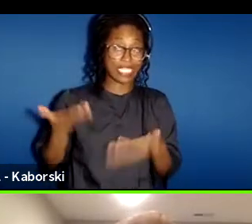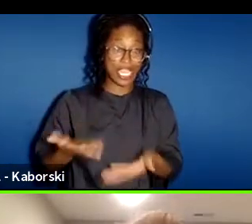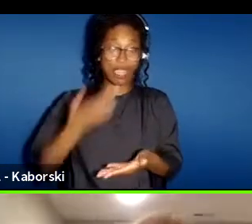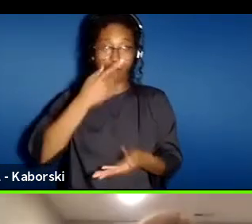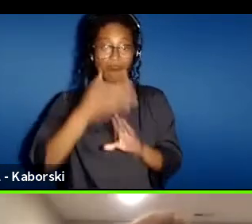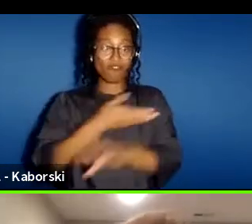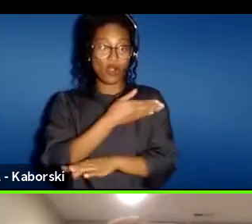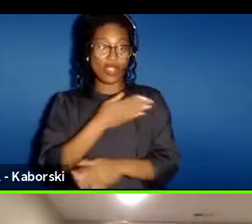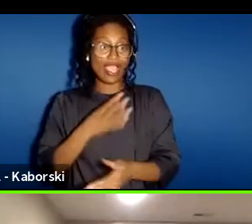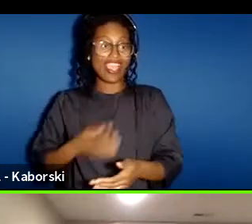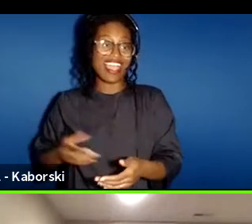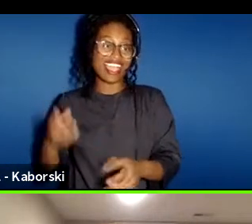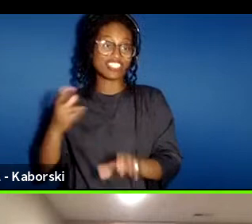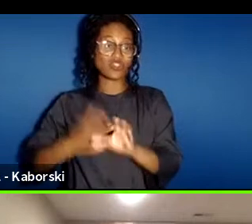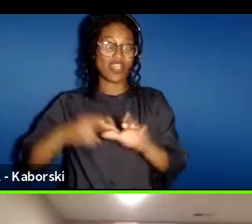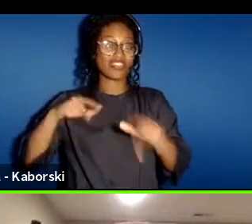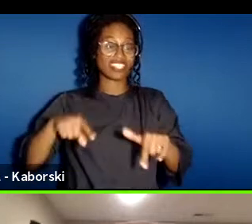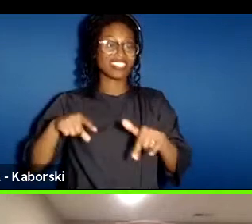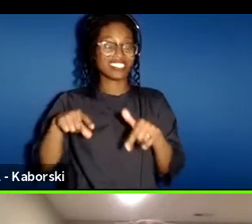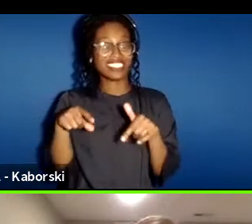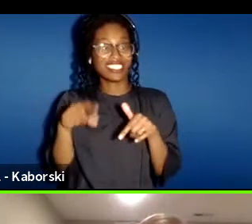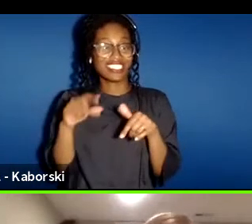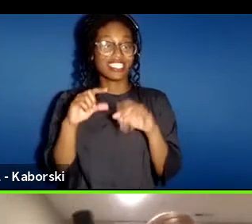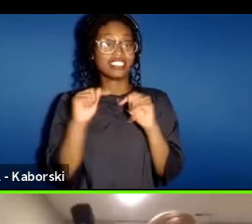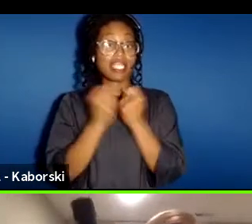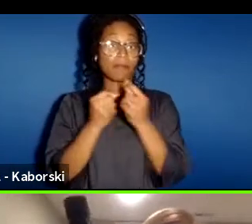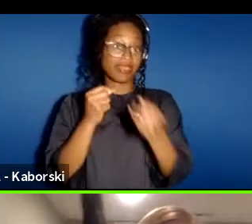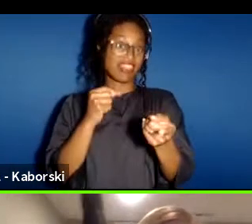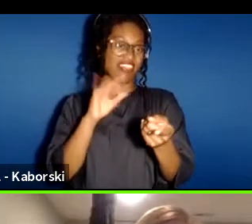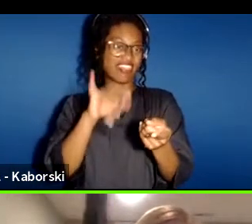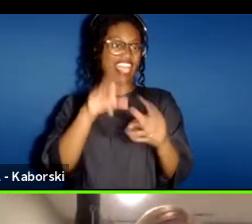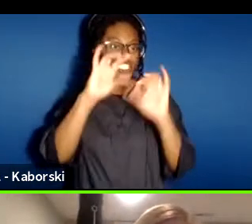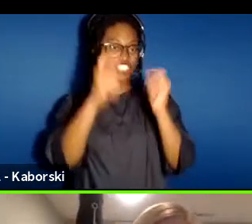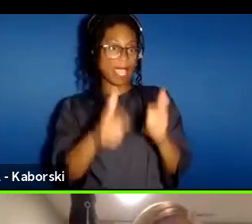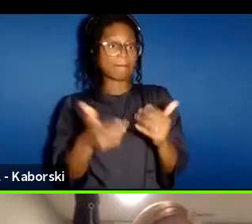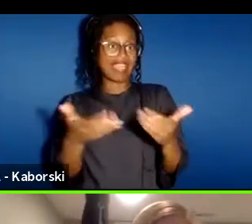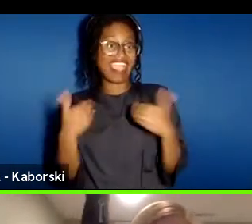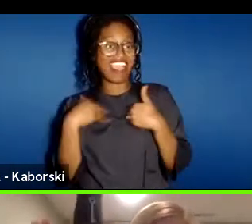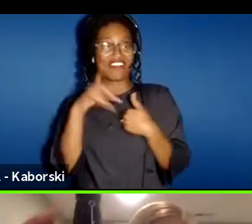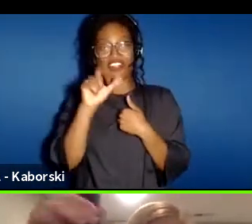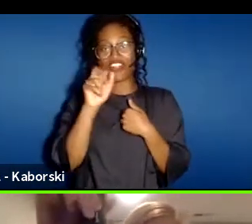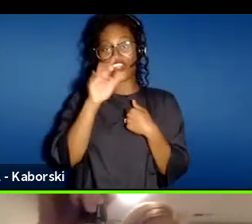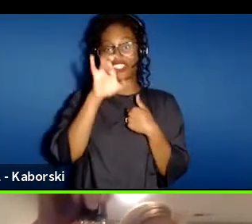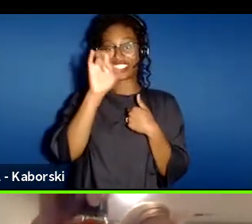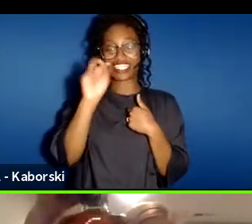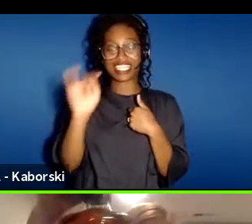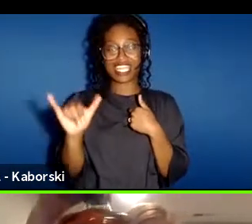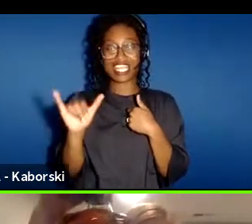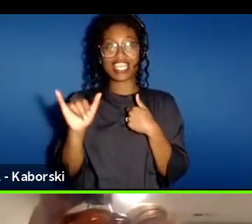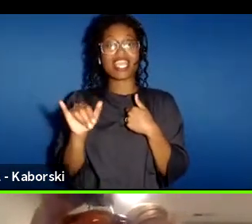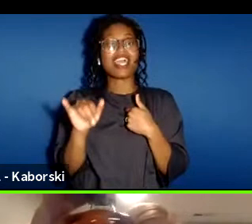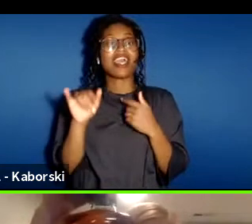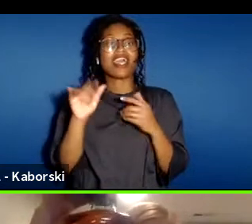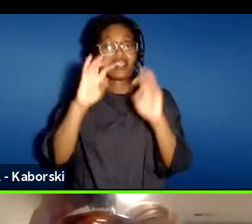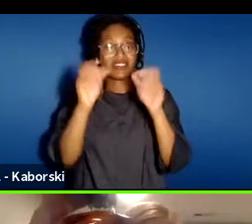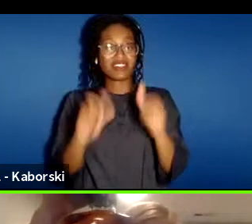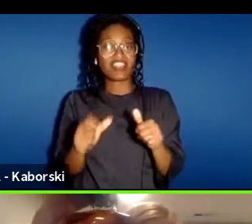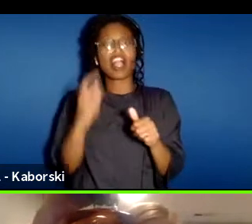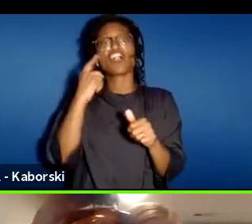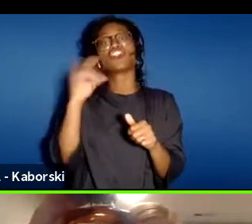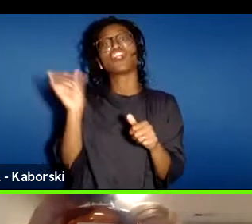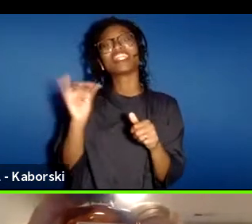this bottle shape for a while, but I don't know if you can see that. Our Larceny bourbon is actually in the shape of a